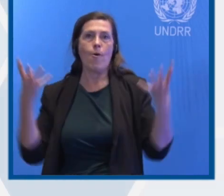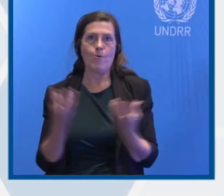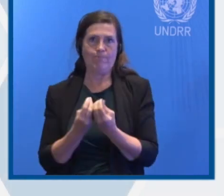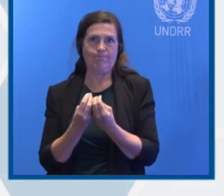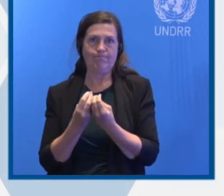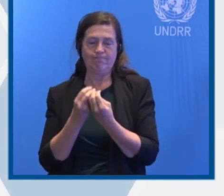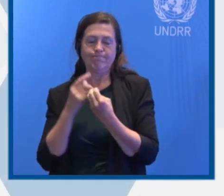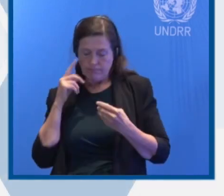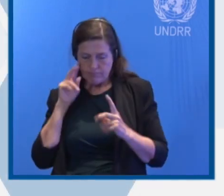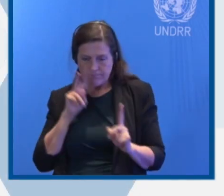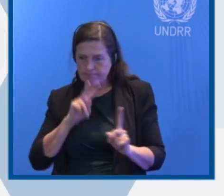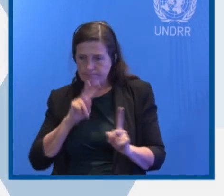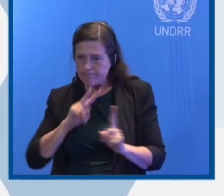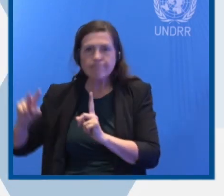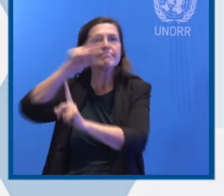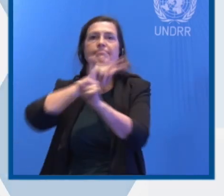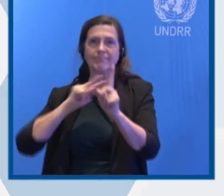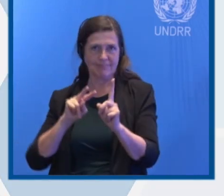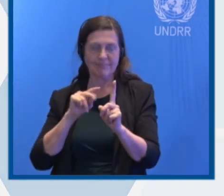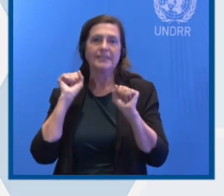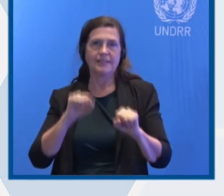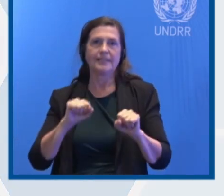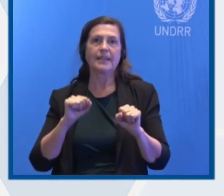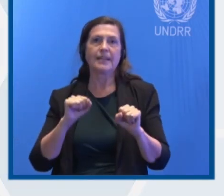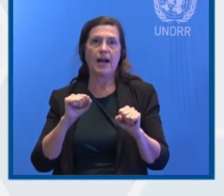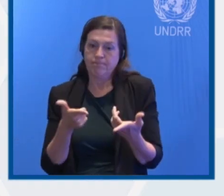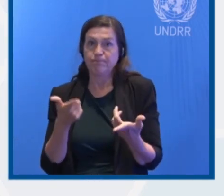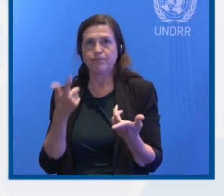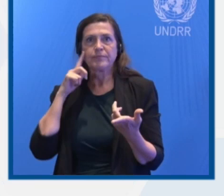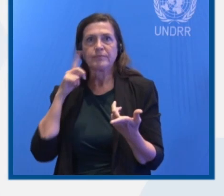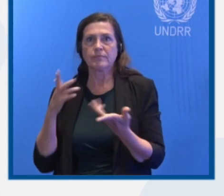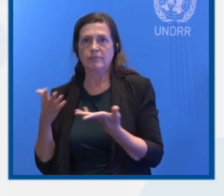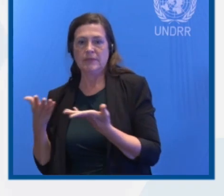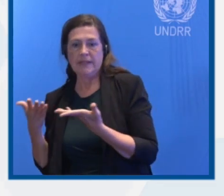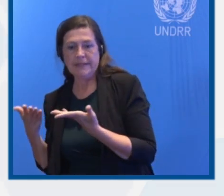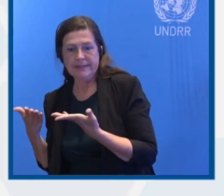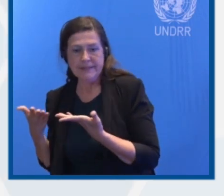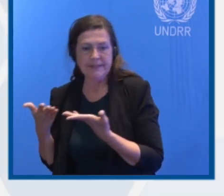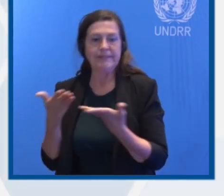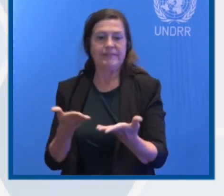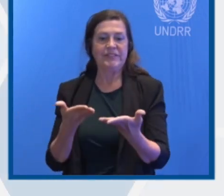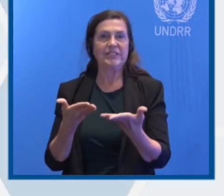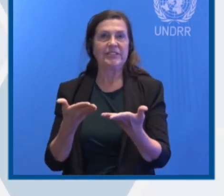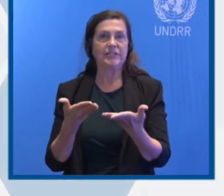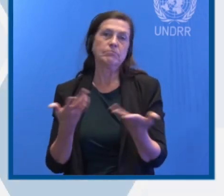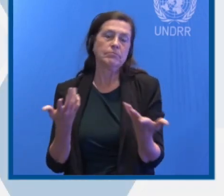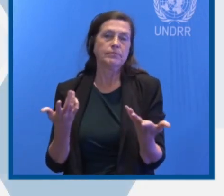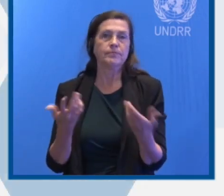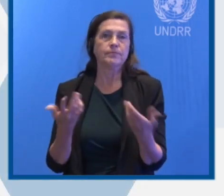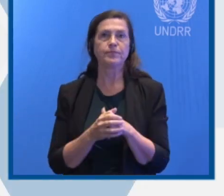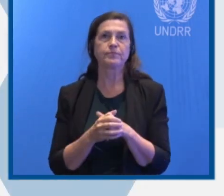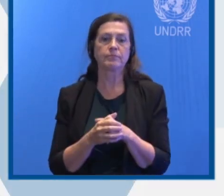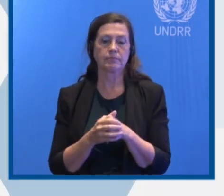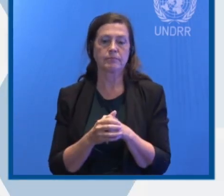It can be said that a facility is safe if 6